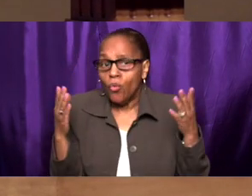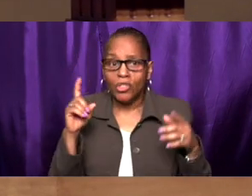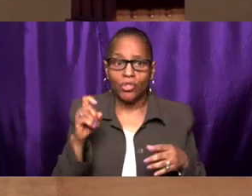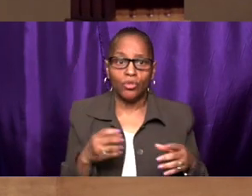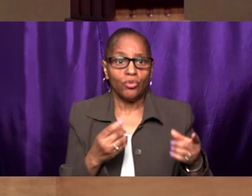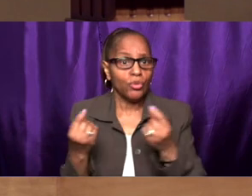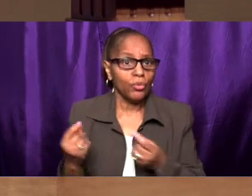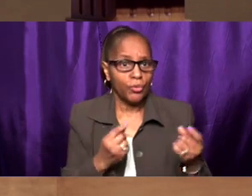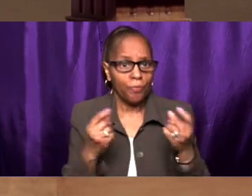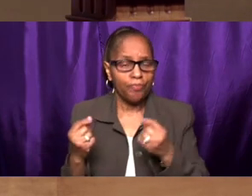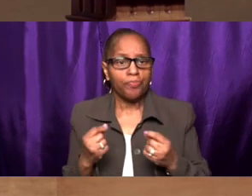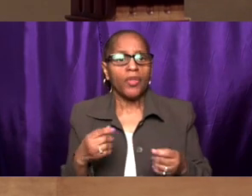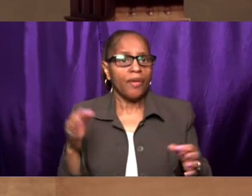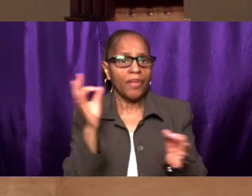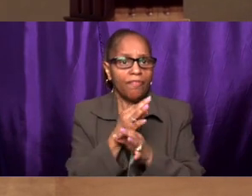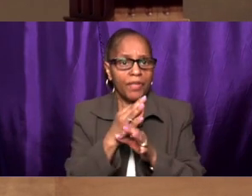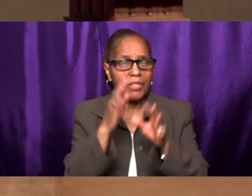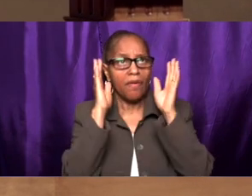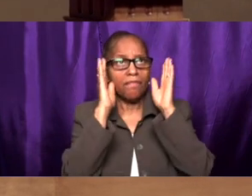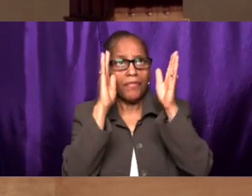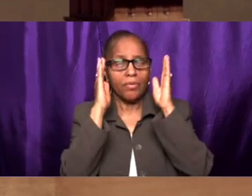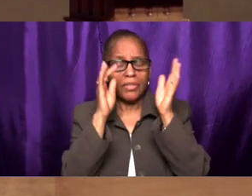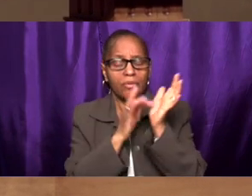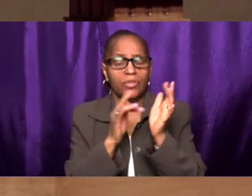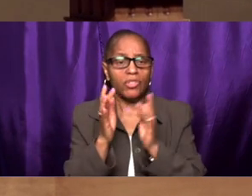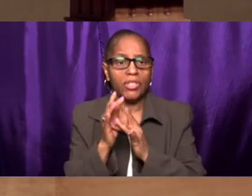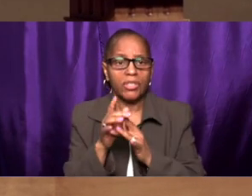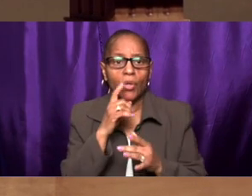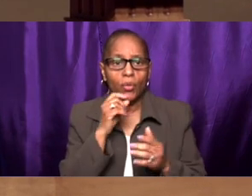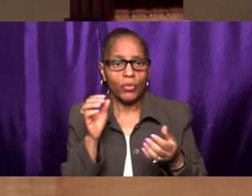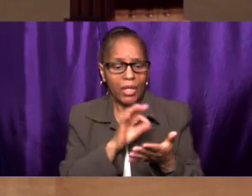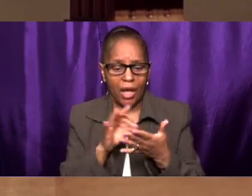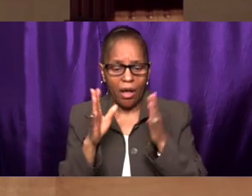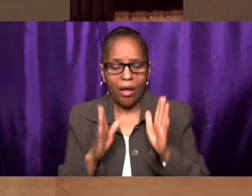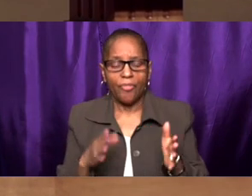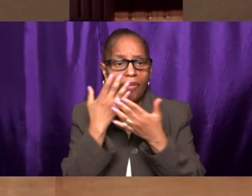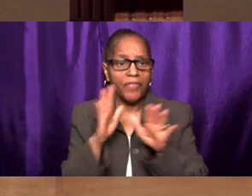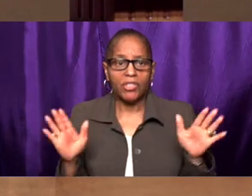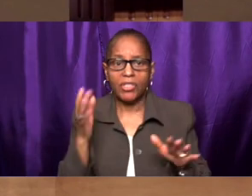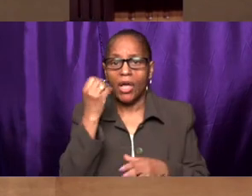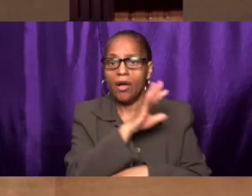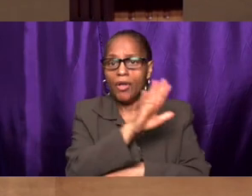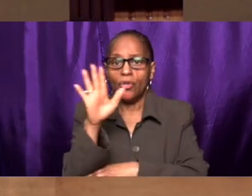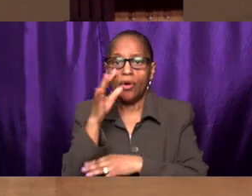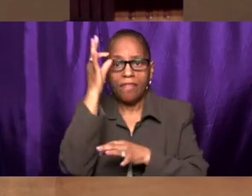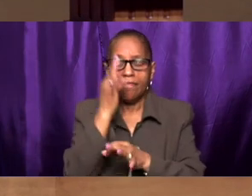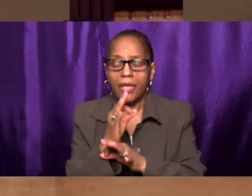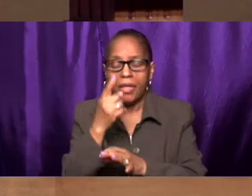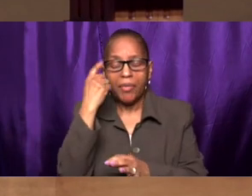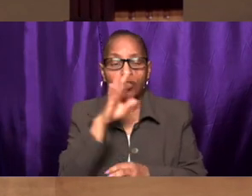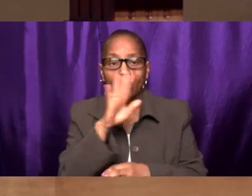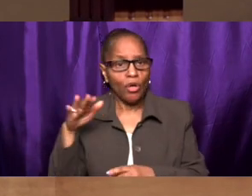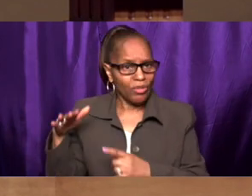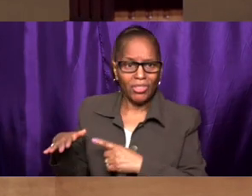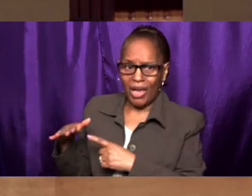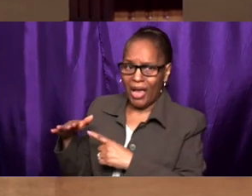the process. You got to fix your eye on Jesus, who's the author and the finisher of your faith, because your child